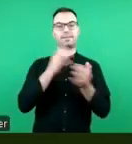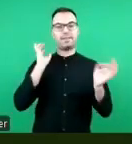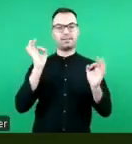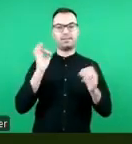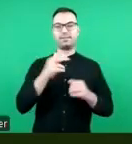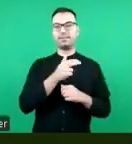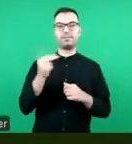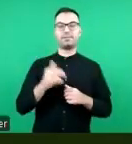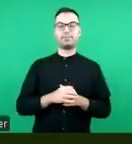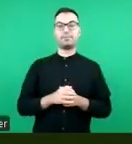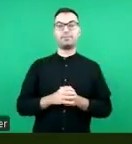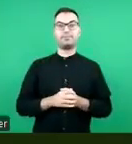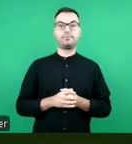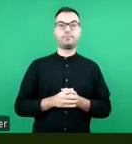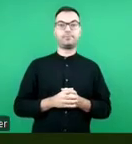about